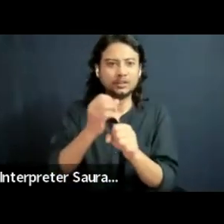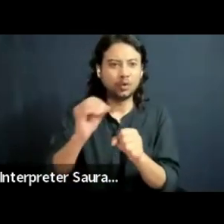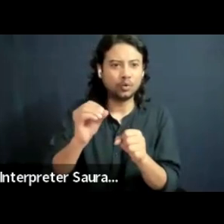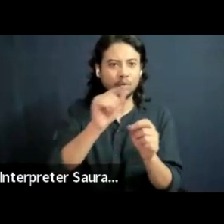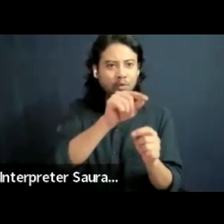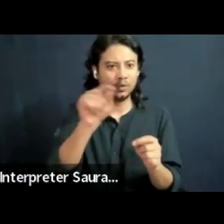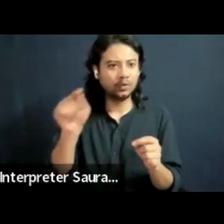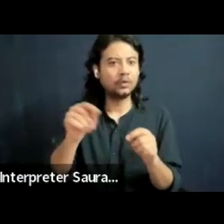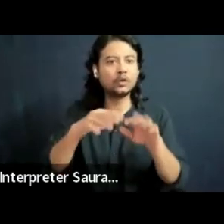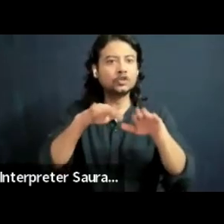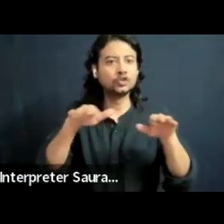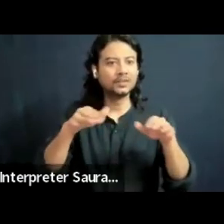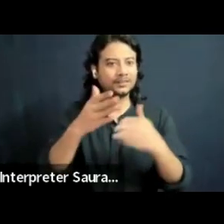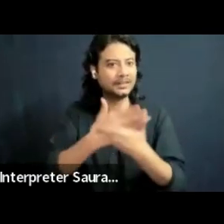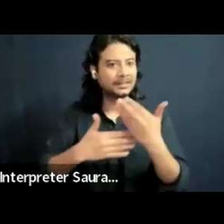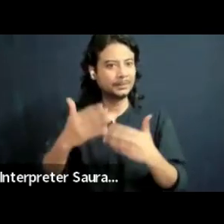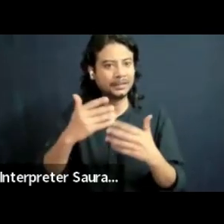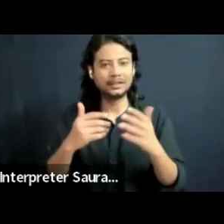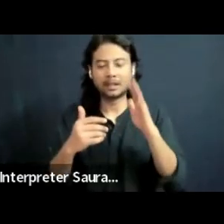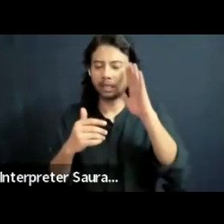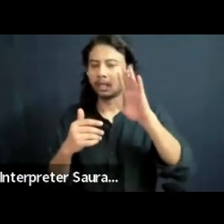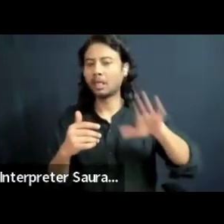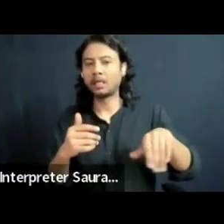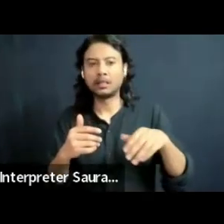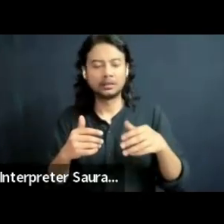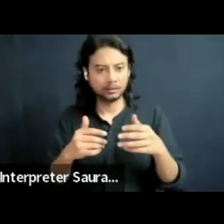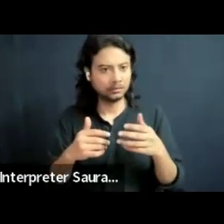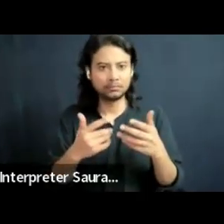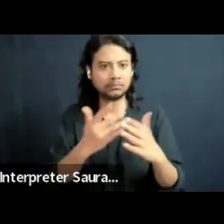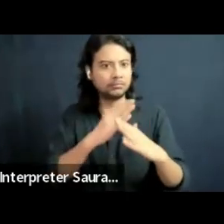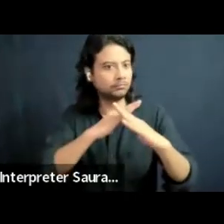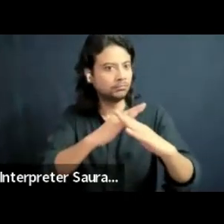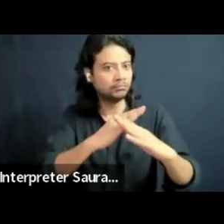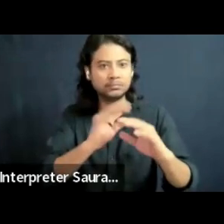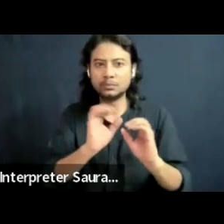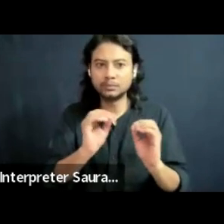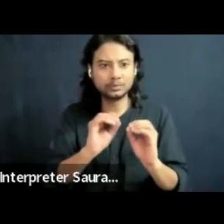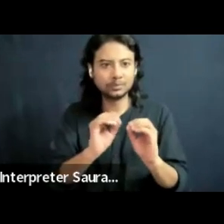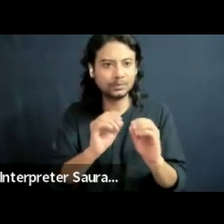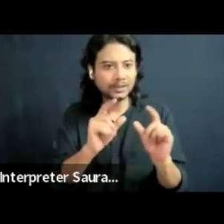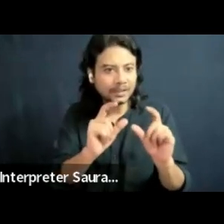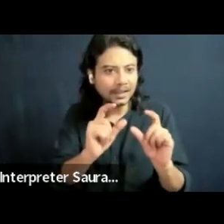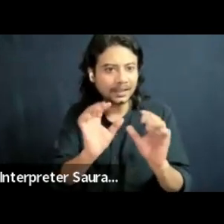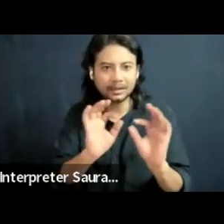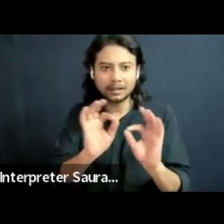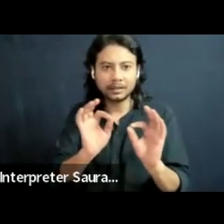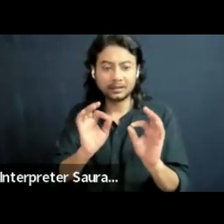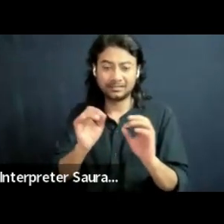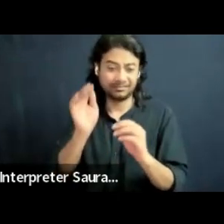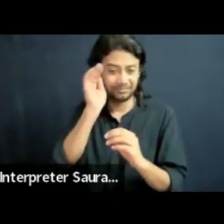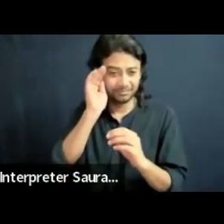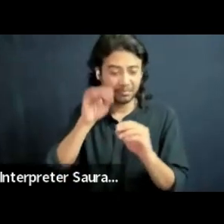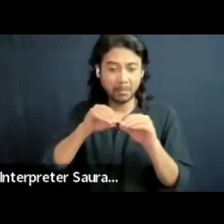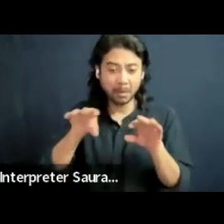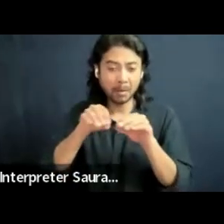were also in very, very difficult circumstances. News after news came of this world over. Because